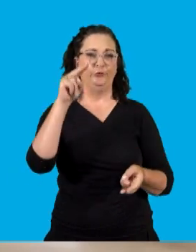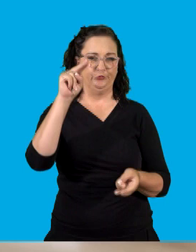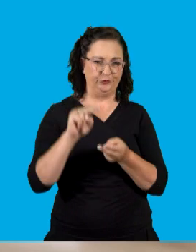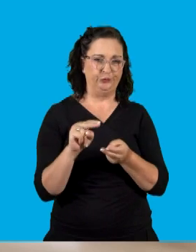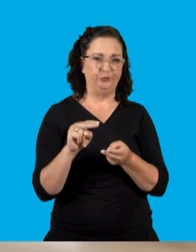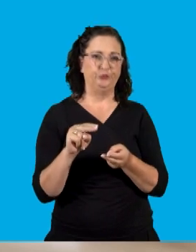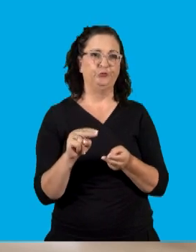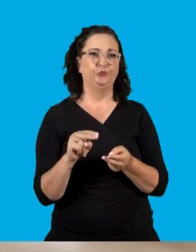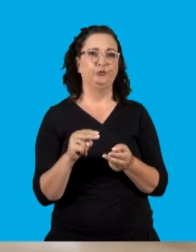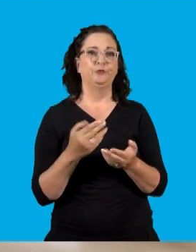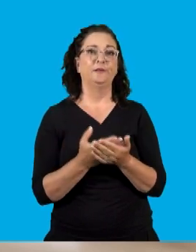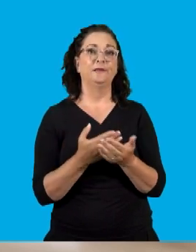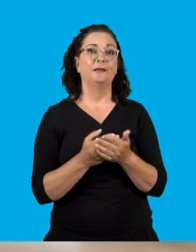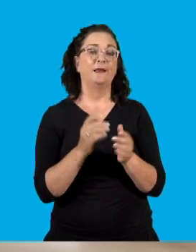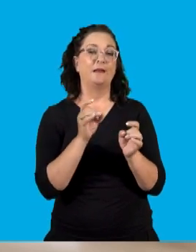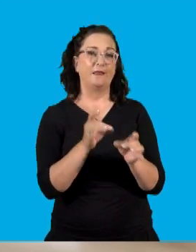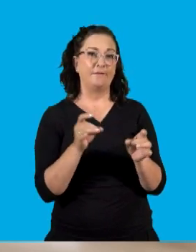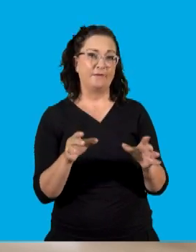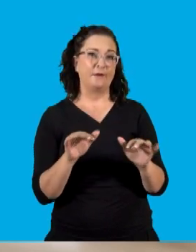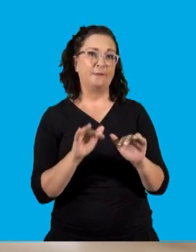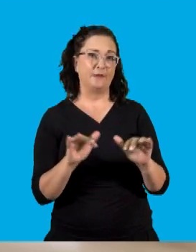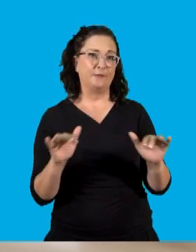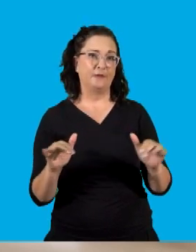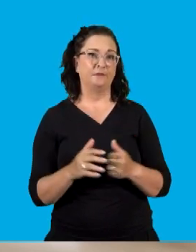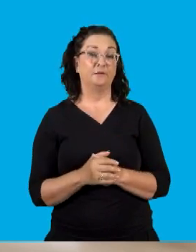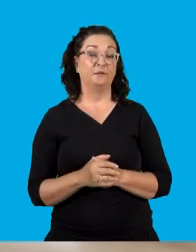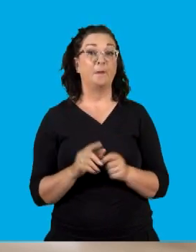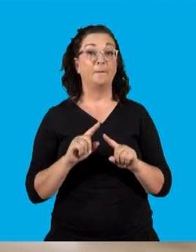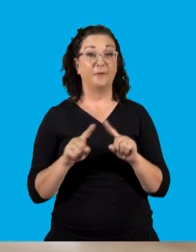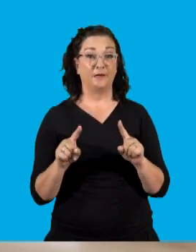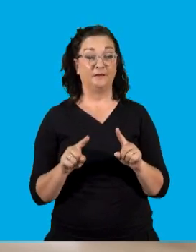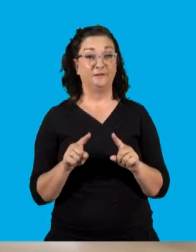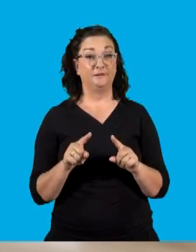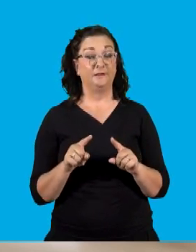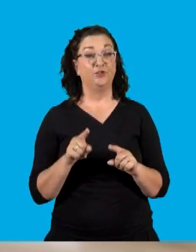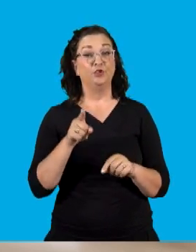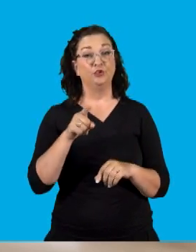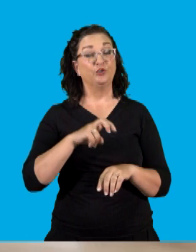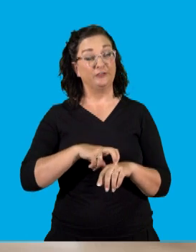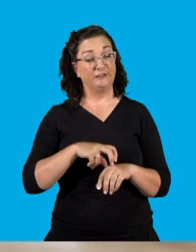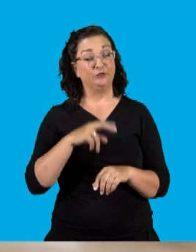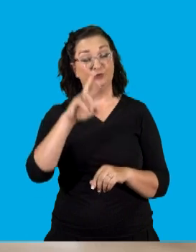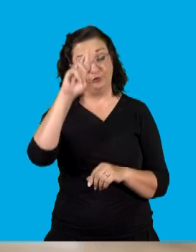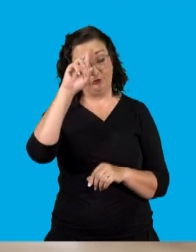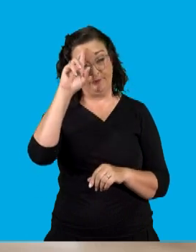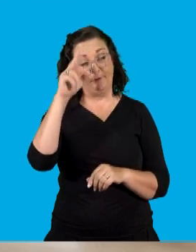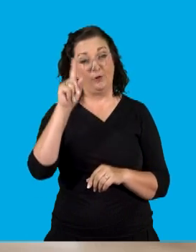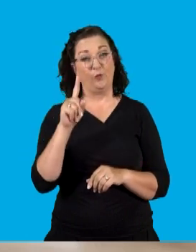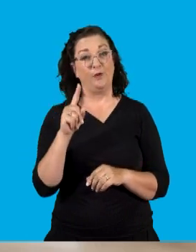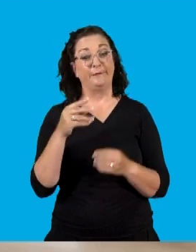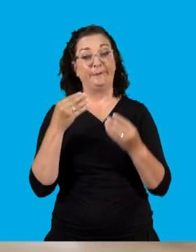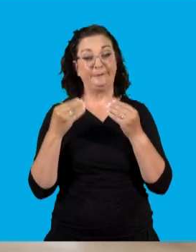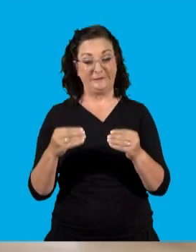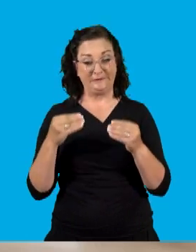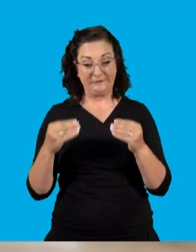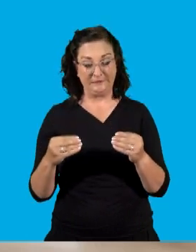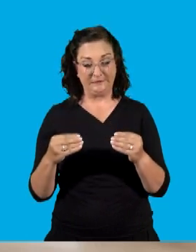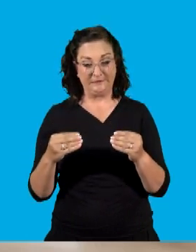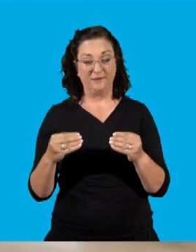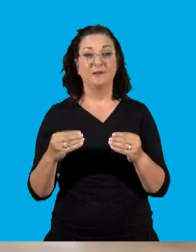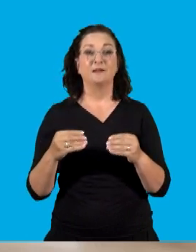the challenges that are affecting the people. And you must remember, grade 10s, that businesses rely solely on the